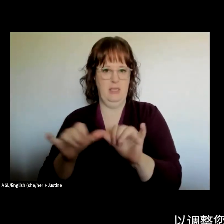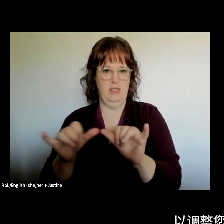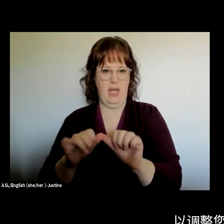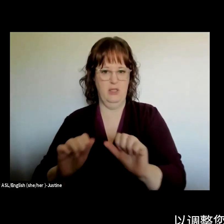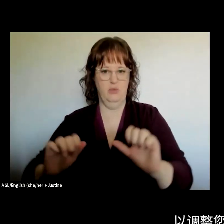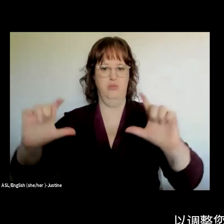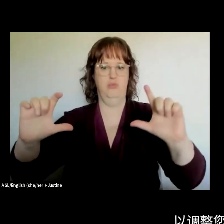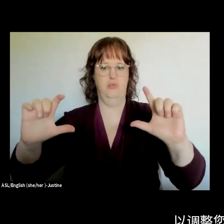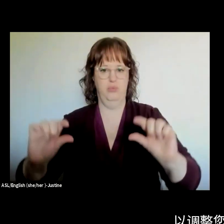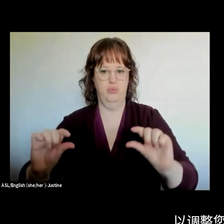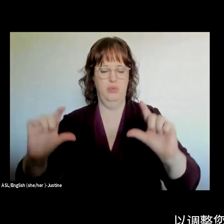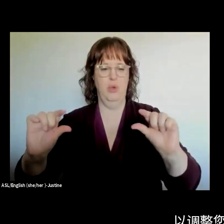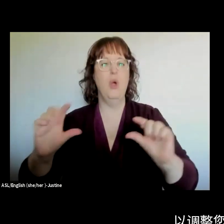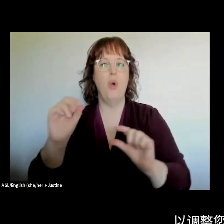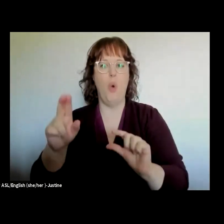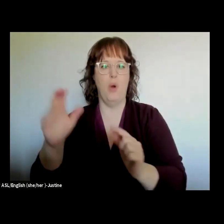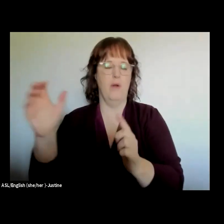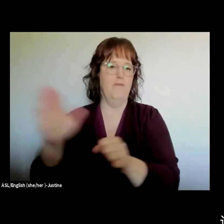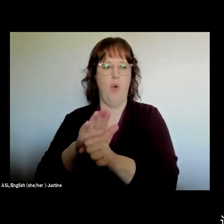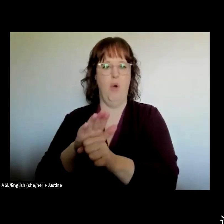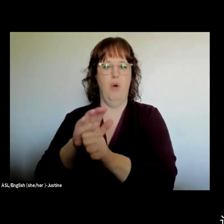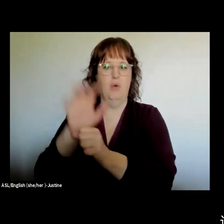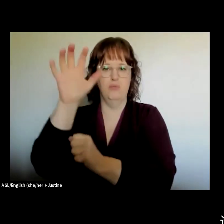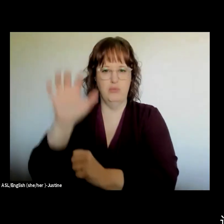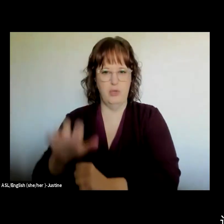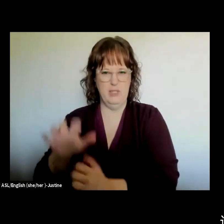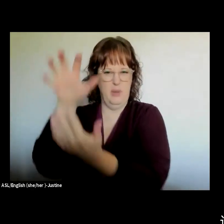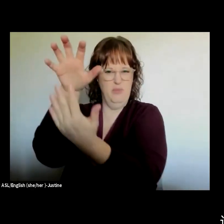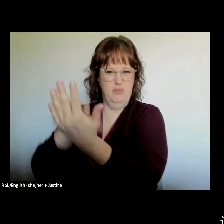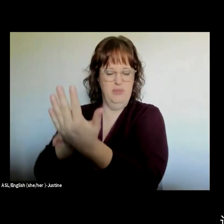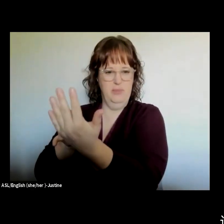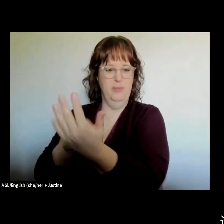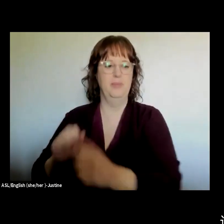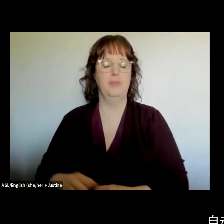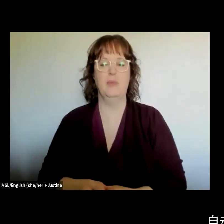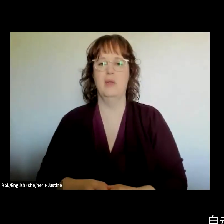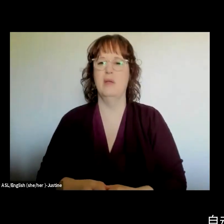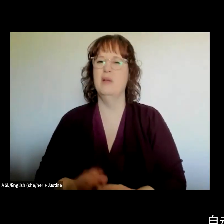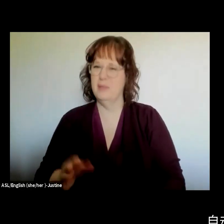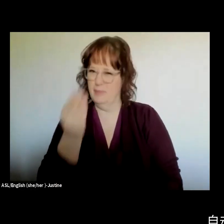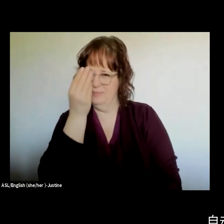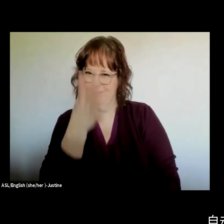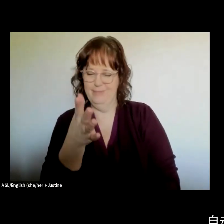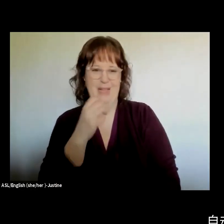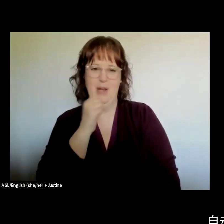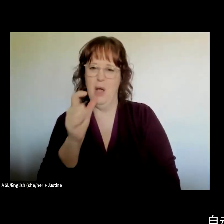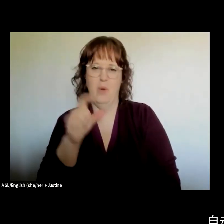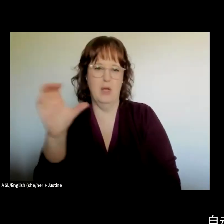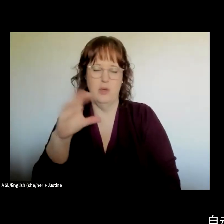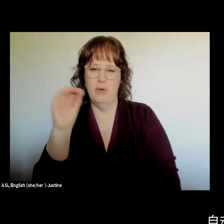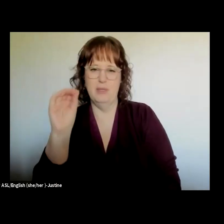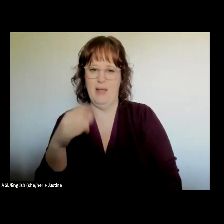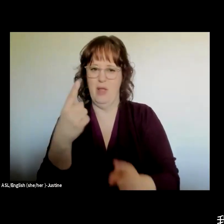the full transcript at any time. Please be aware that the subtitles will not be 100% accurate as they are